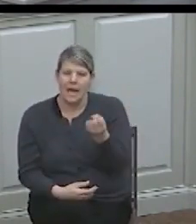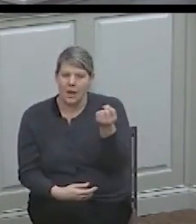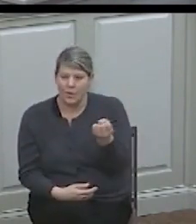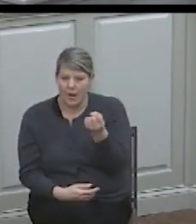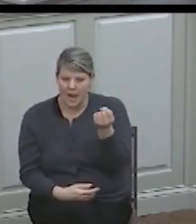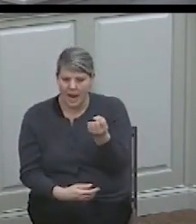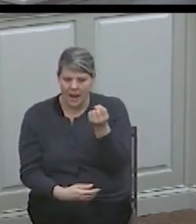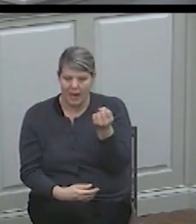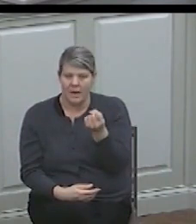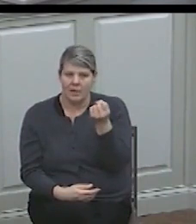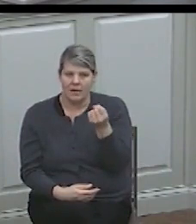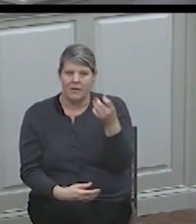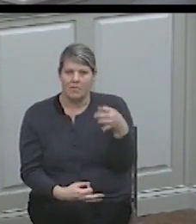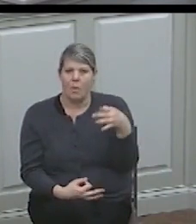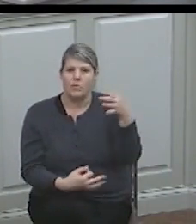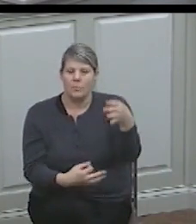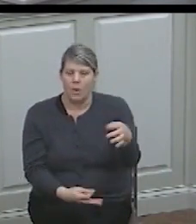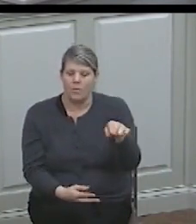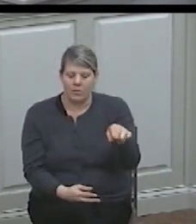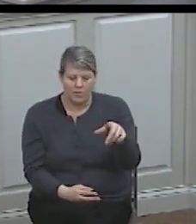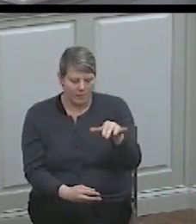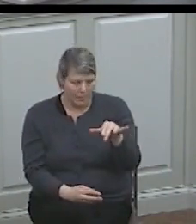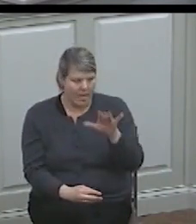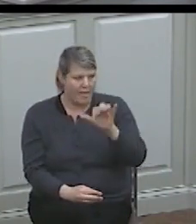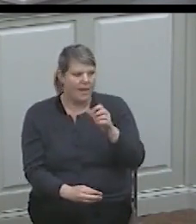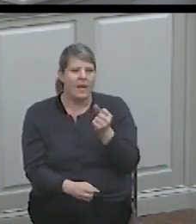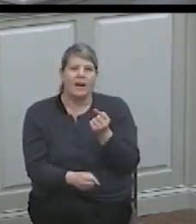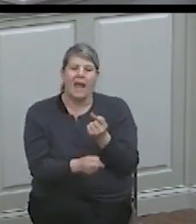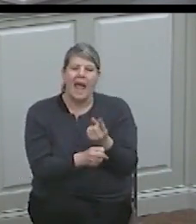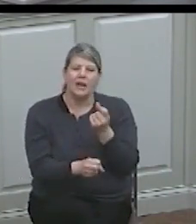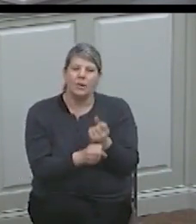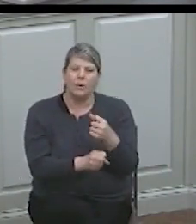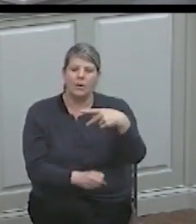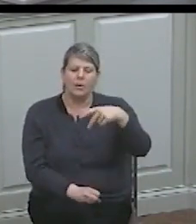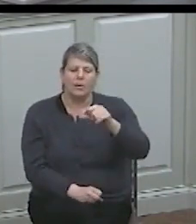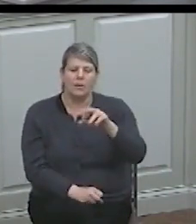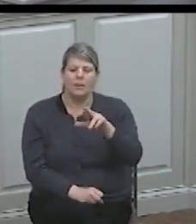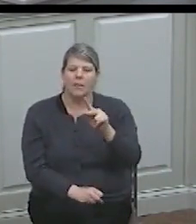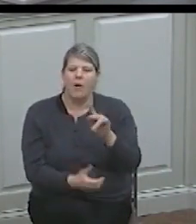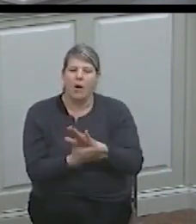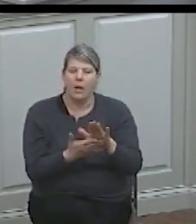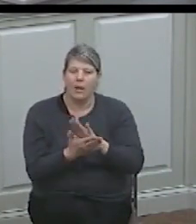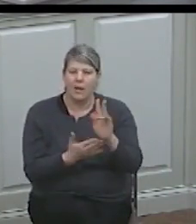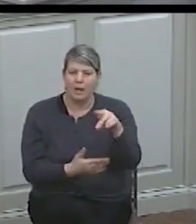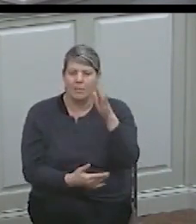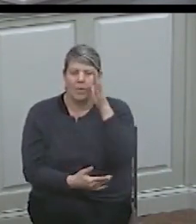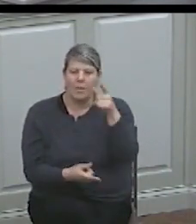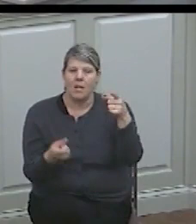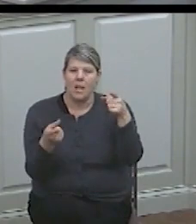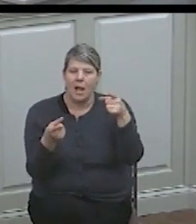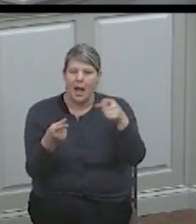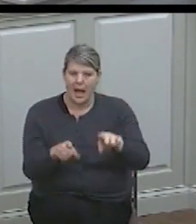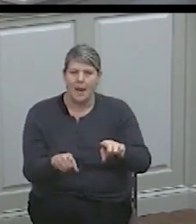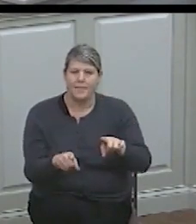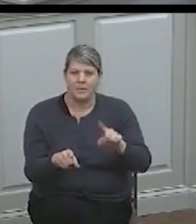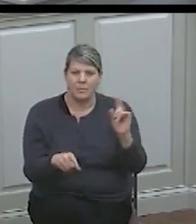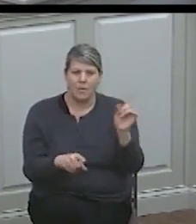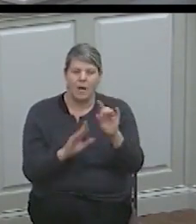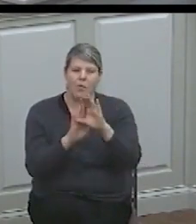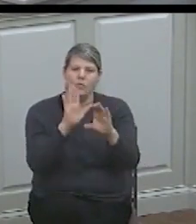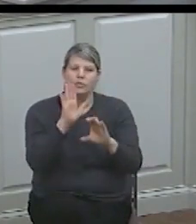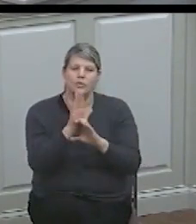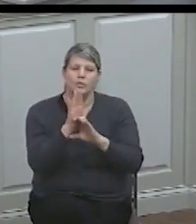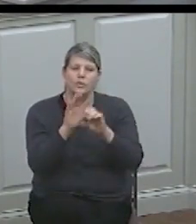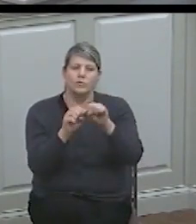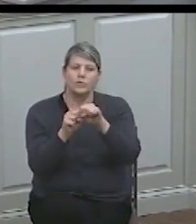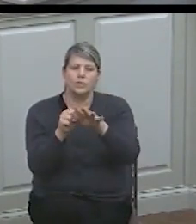it was rescheduled, but Saturday will be the annual park cleanup, which will take place at Constitution Square